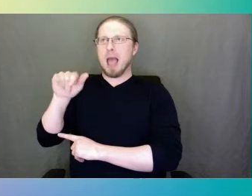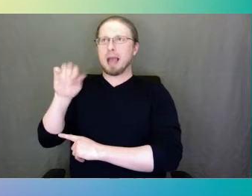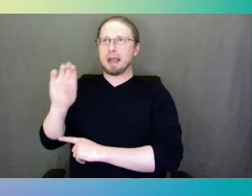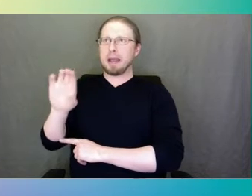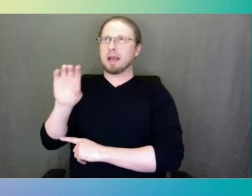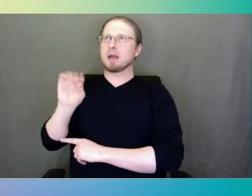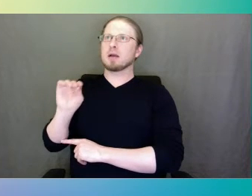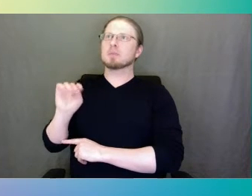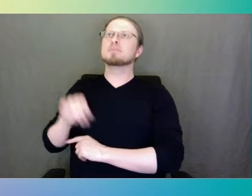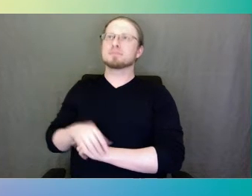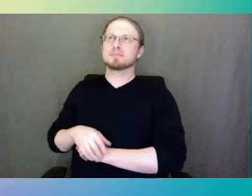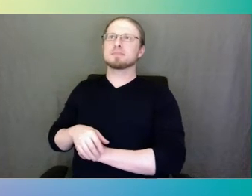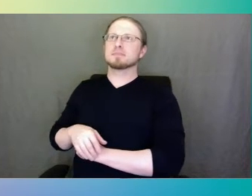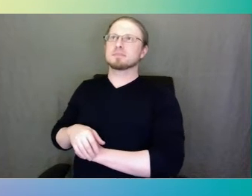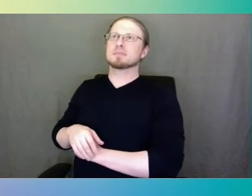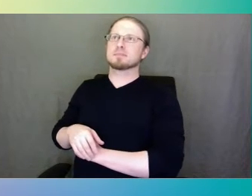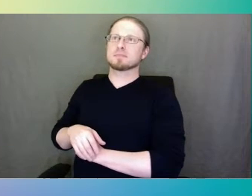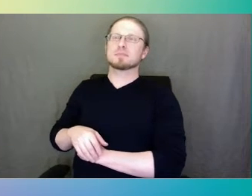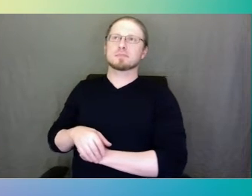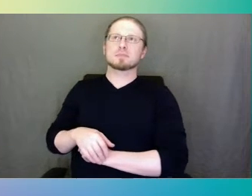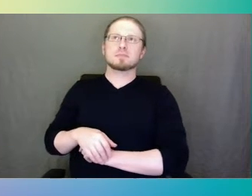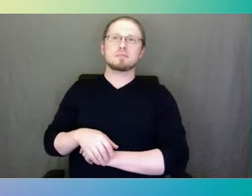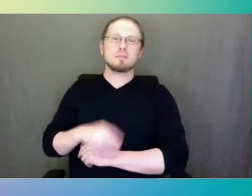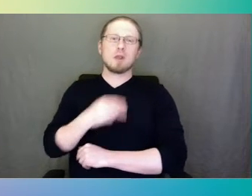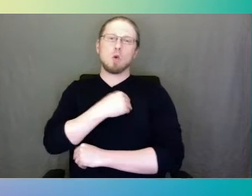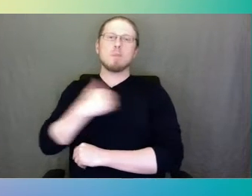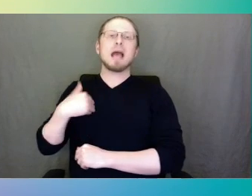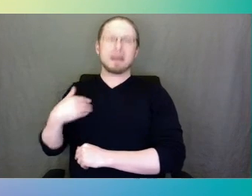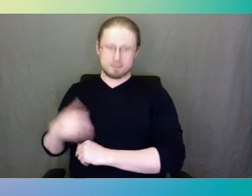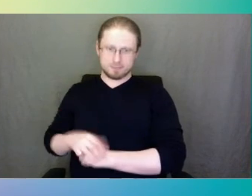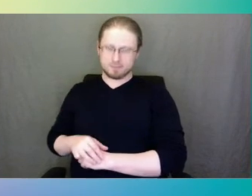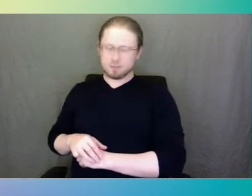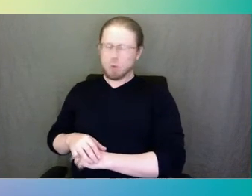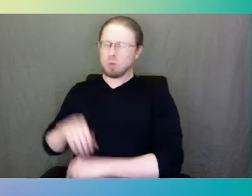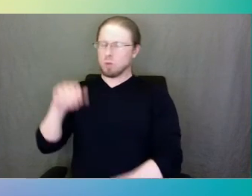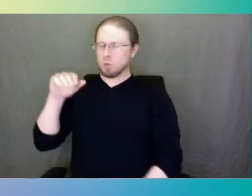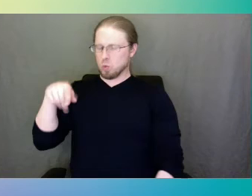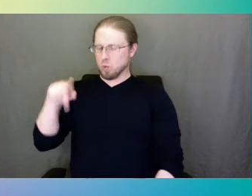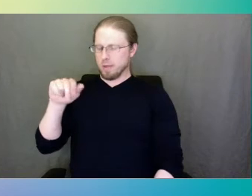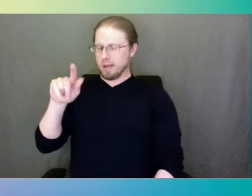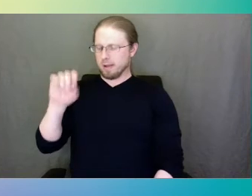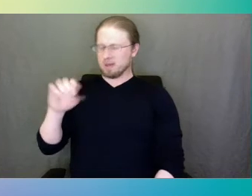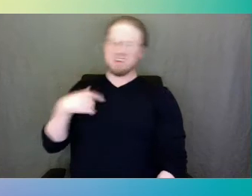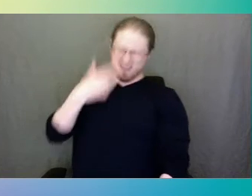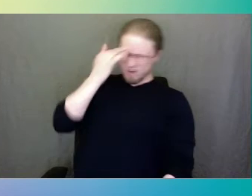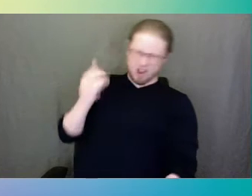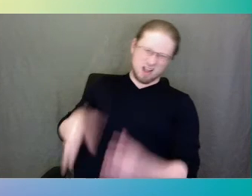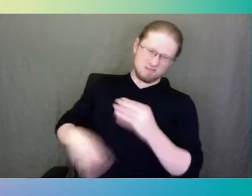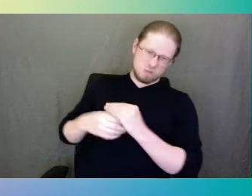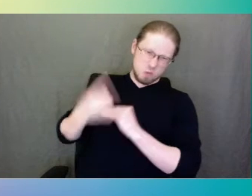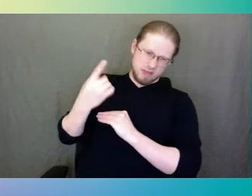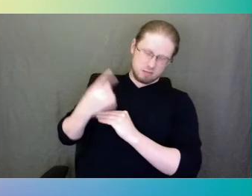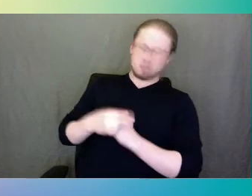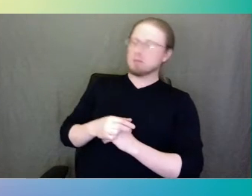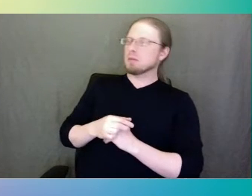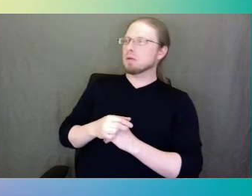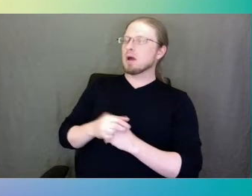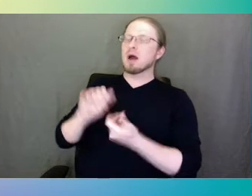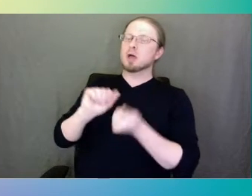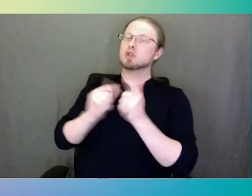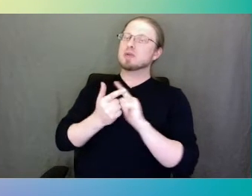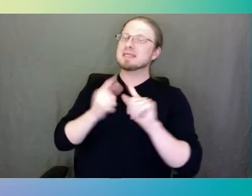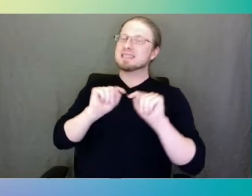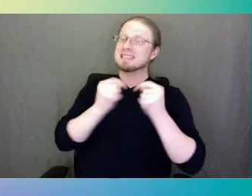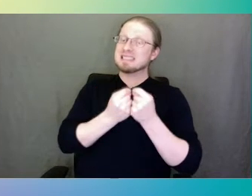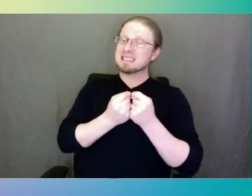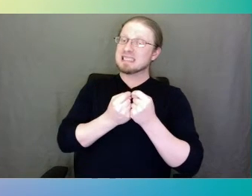And so I forgot to say one thing again. The translation team came to this agreement